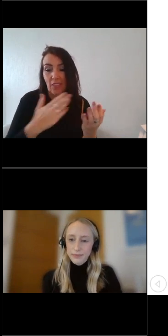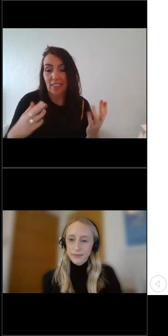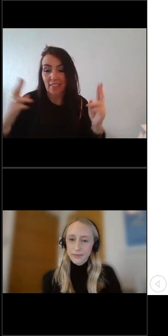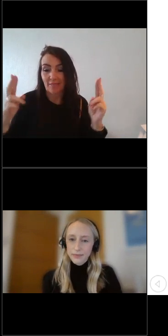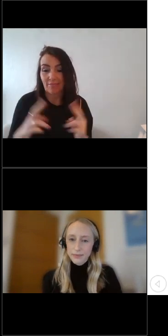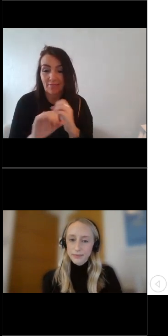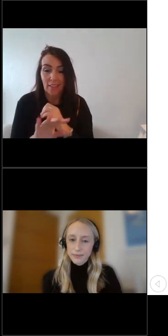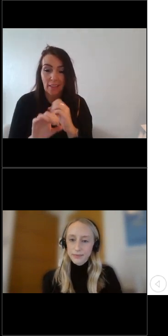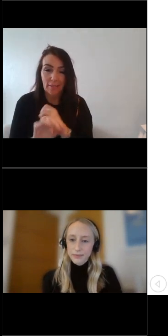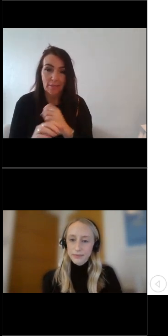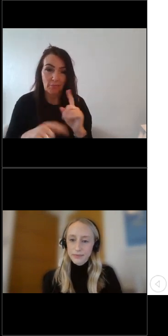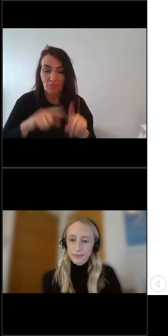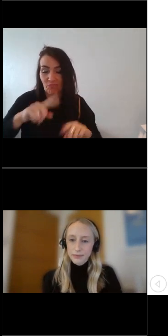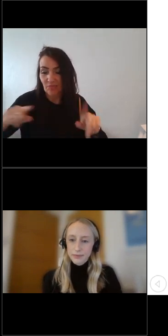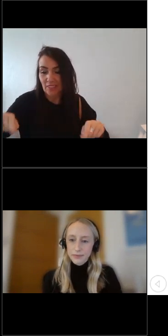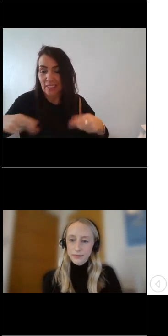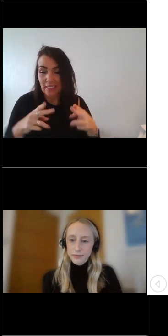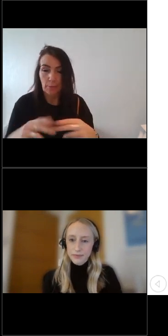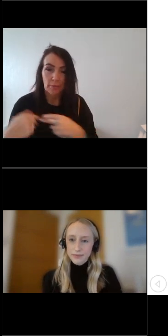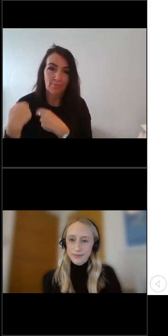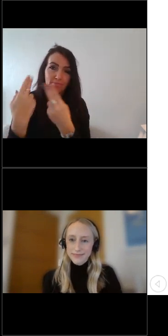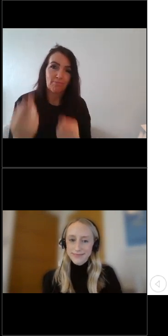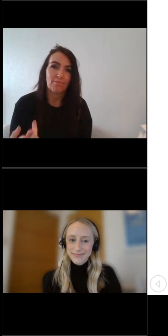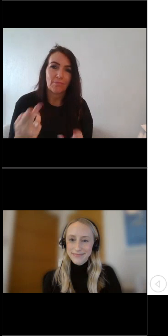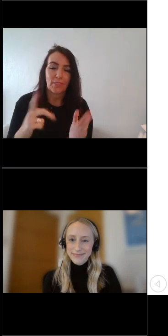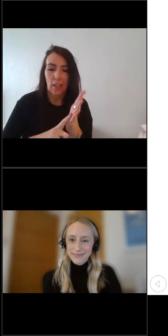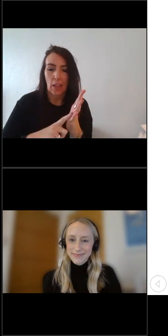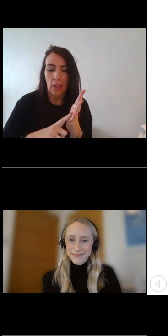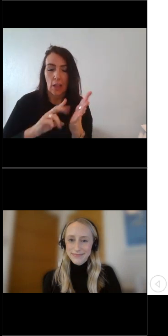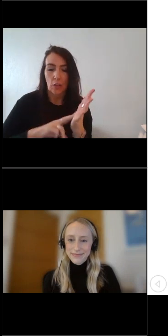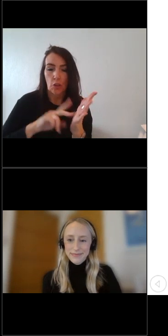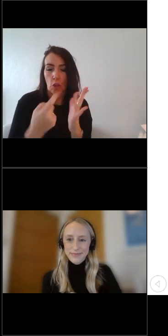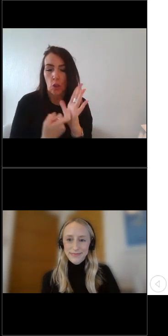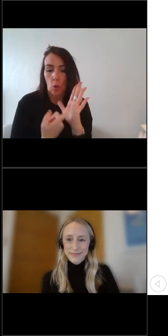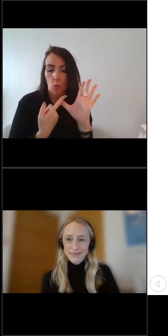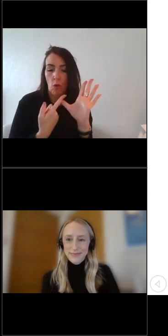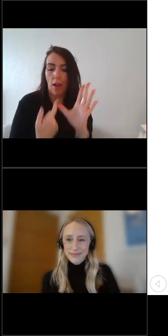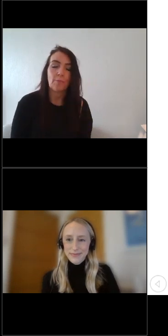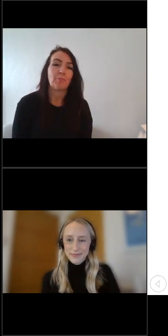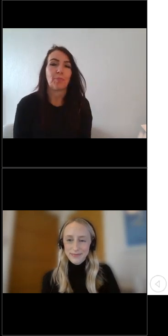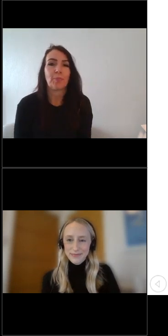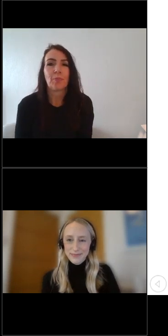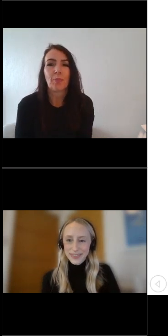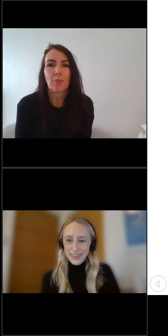of all types. So I'm going to hand back to Nora now.